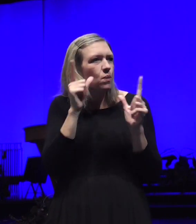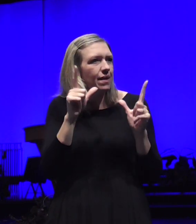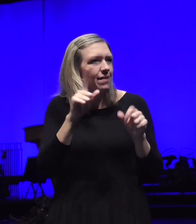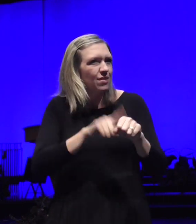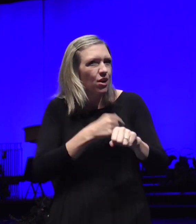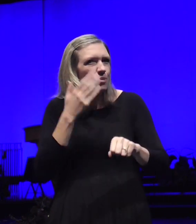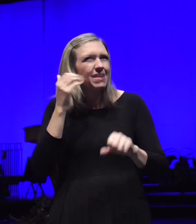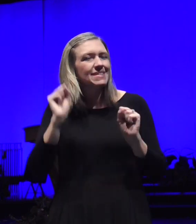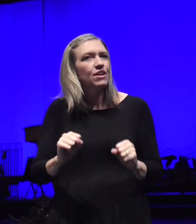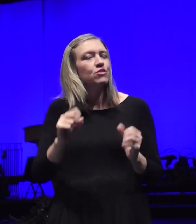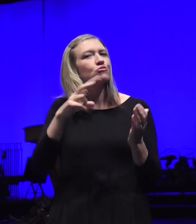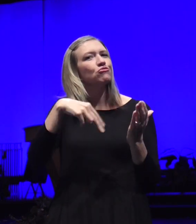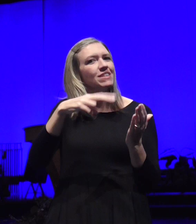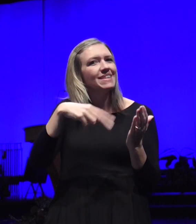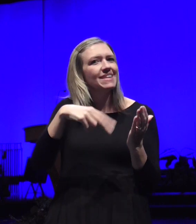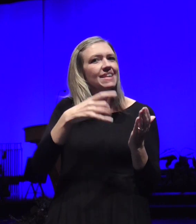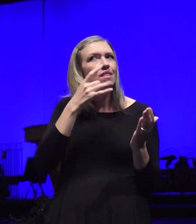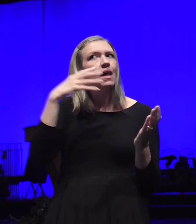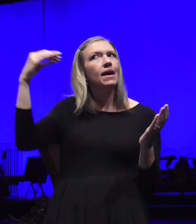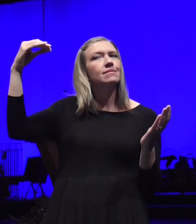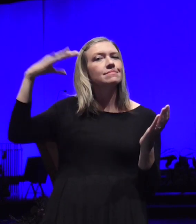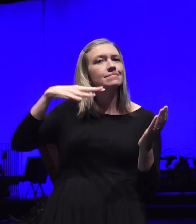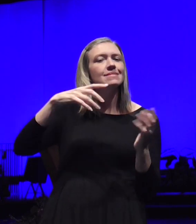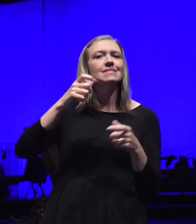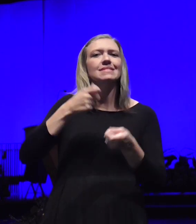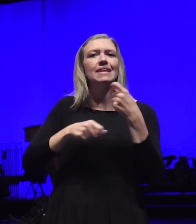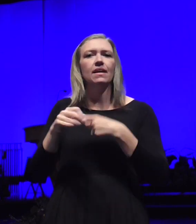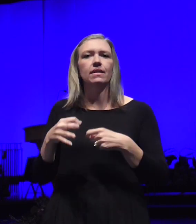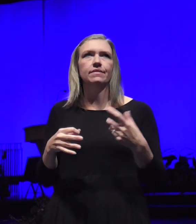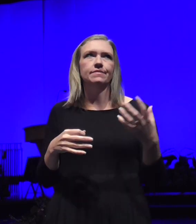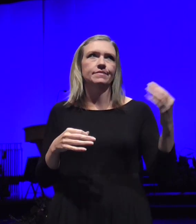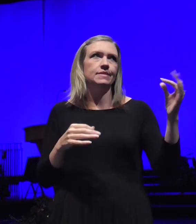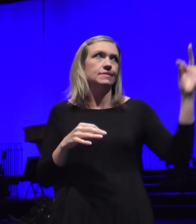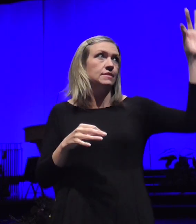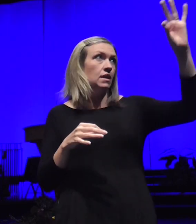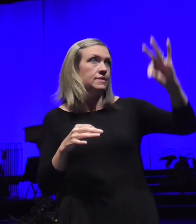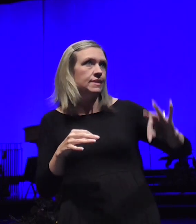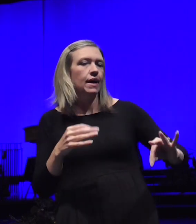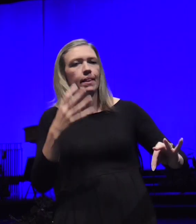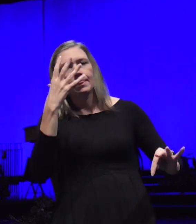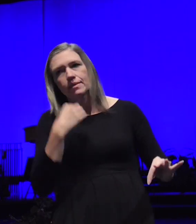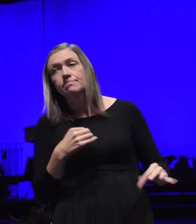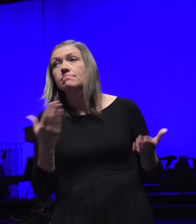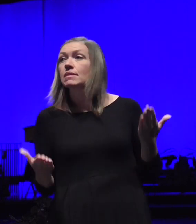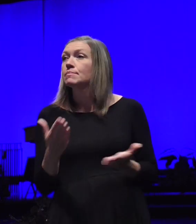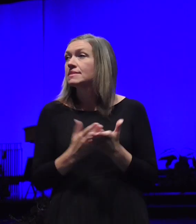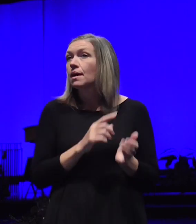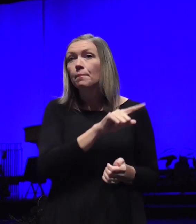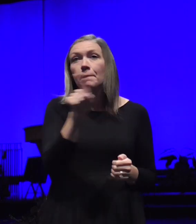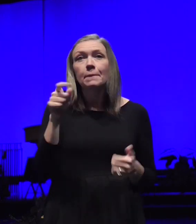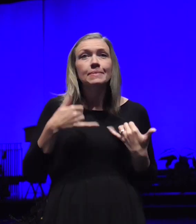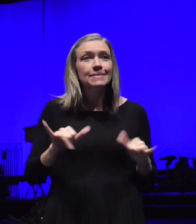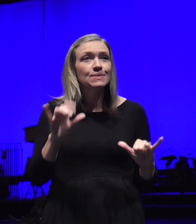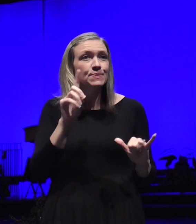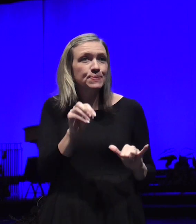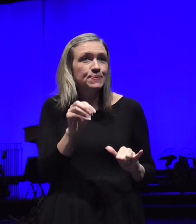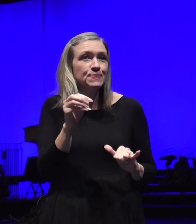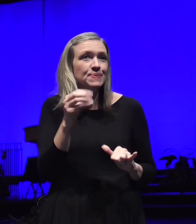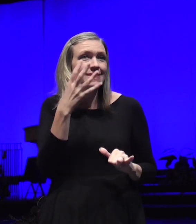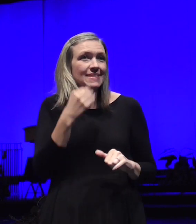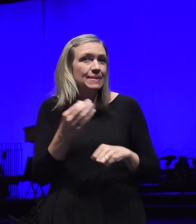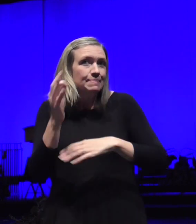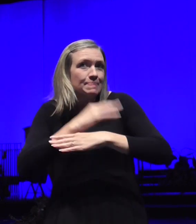the light instead of going to bed when the sun sets. Maybe some of us still go to bed when the sun sets. But